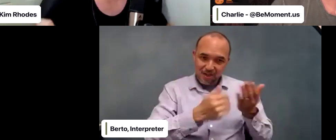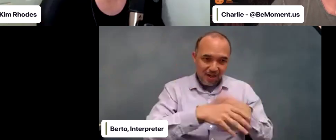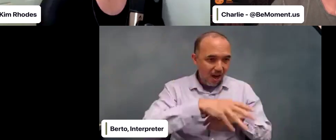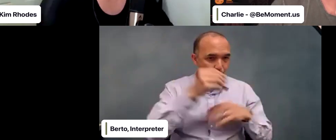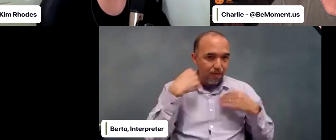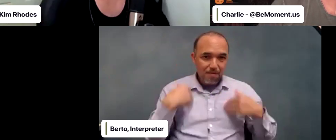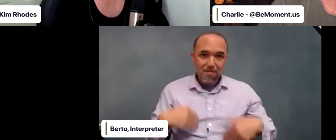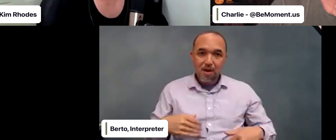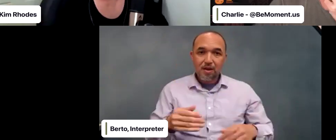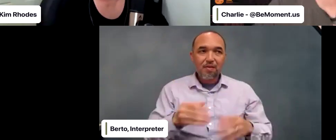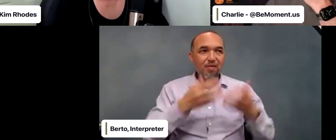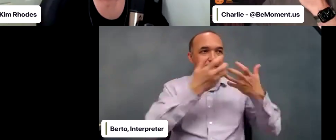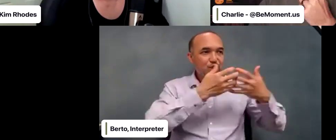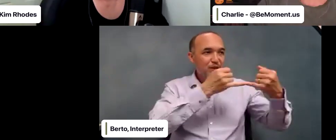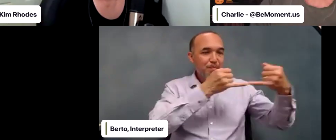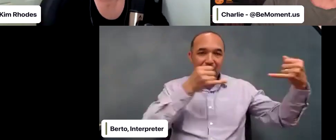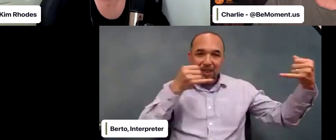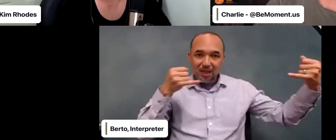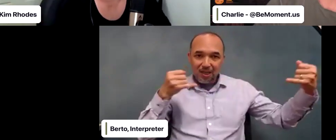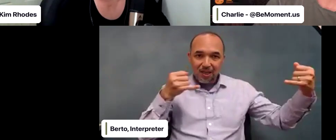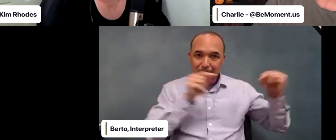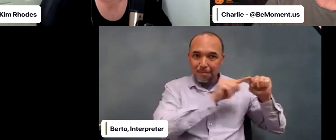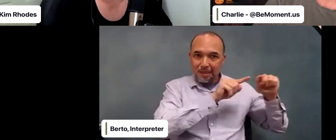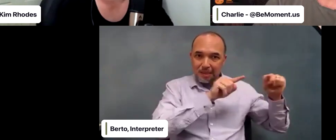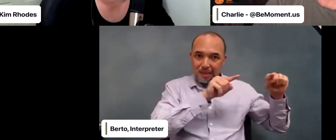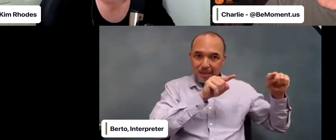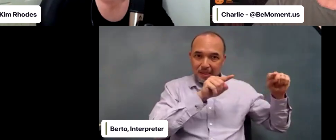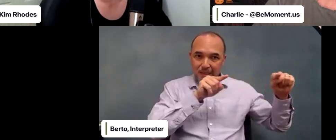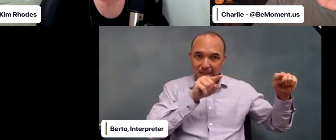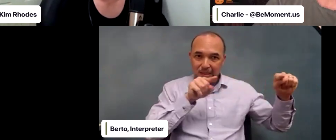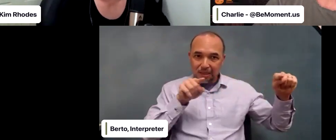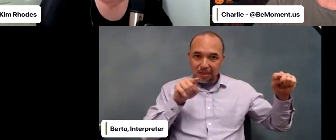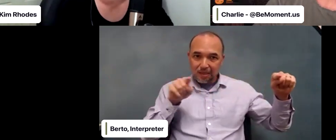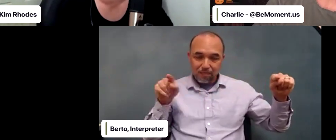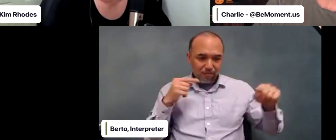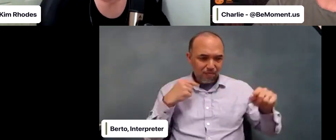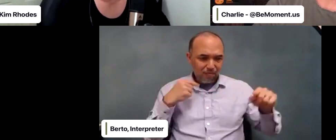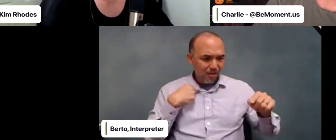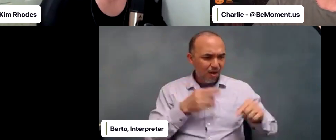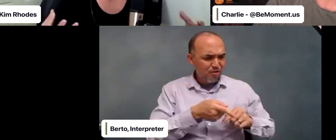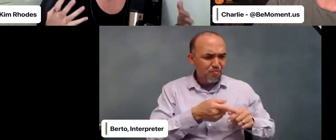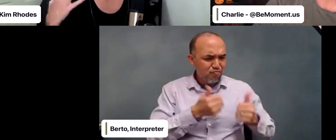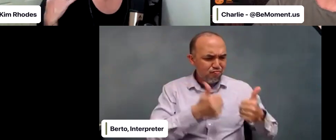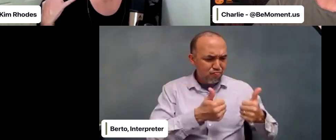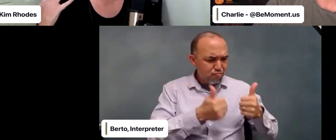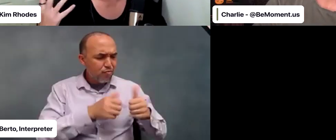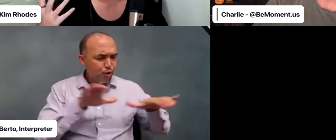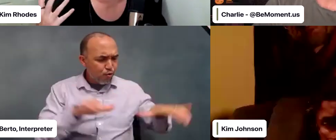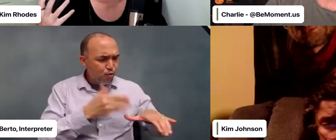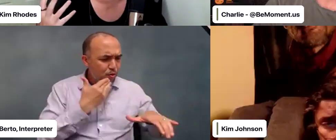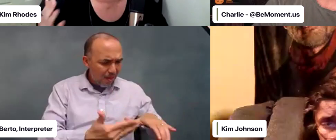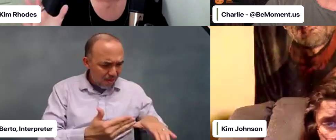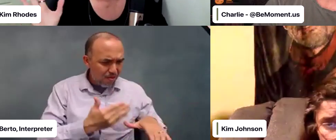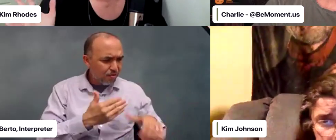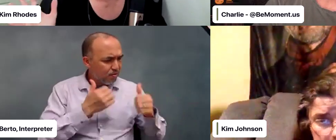was, and I was coaching. I was like, "Come on, Grandpa, you got this. You got this. You're doing so good." And my mom thought I was